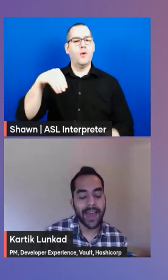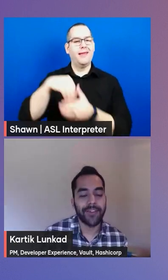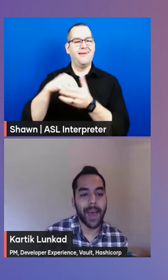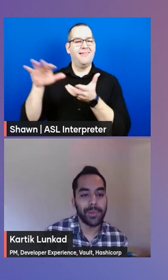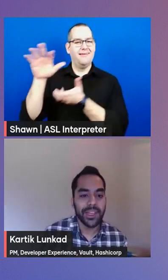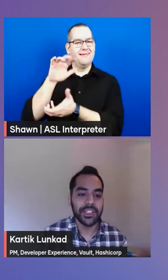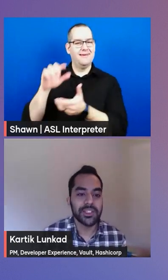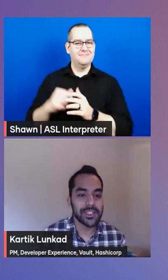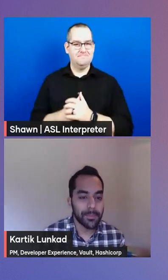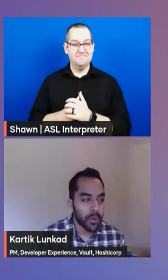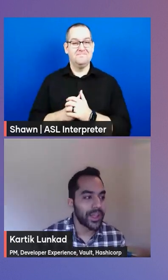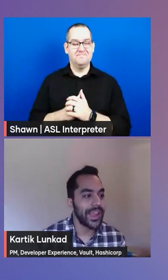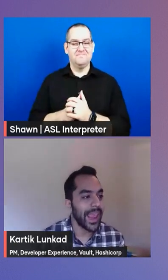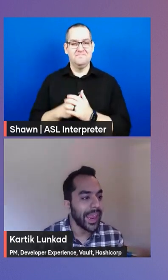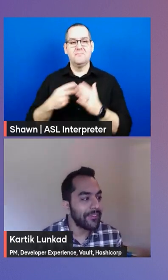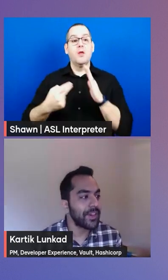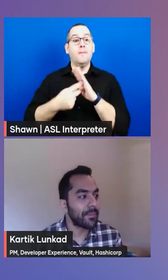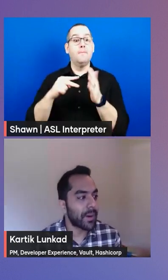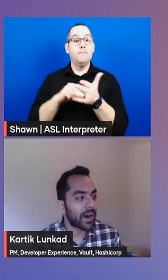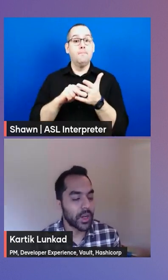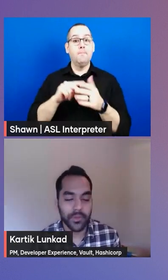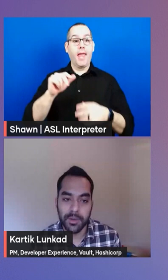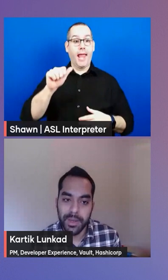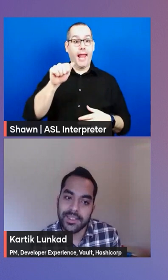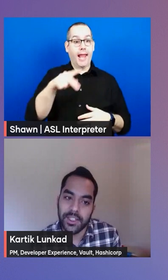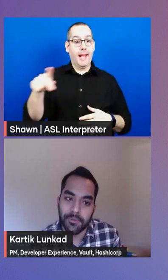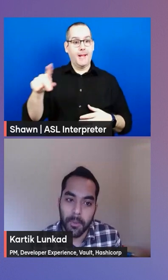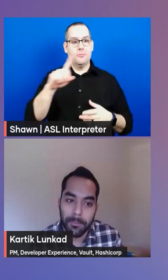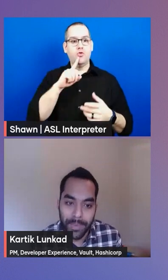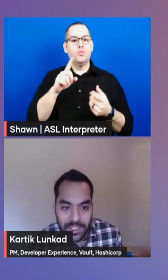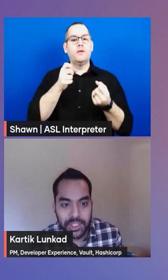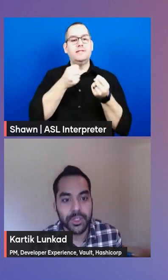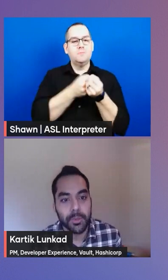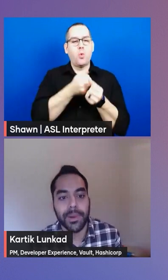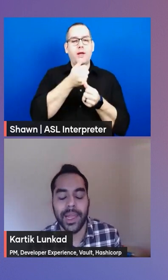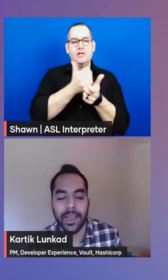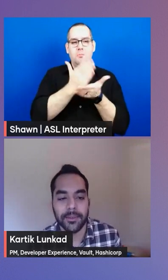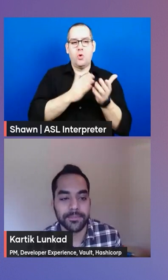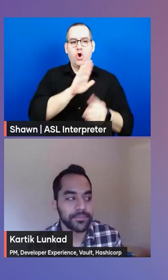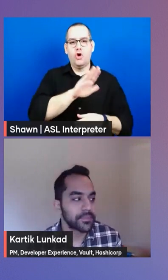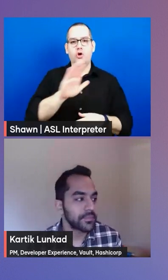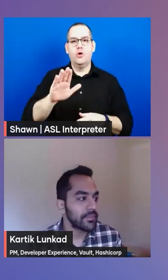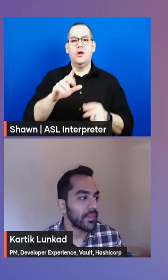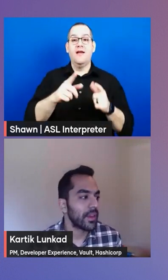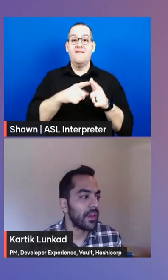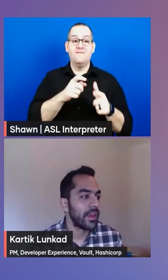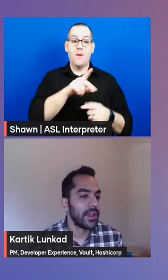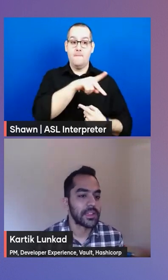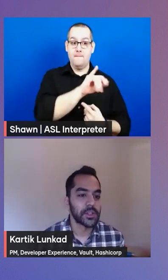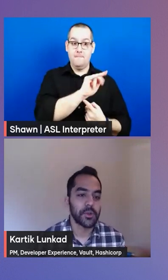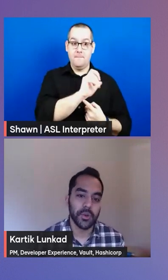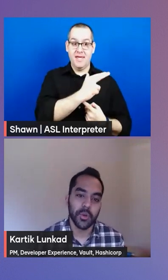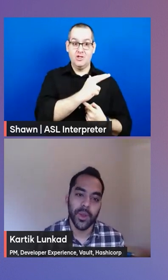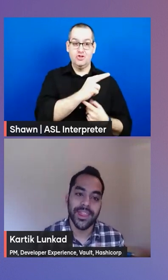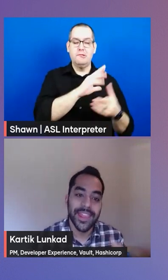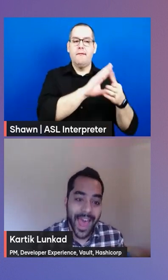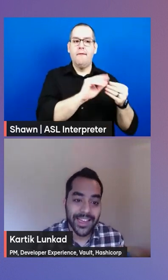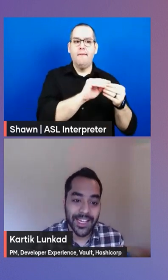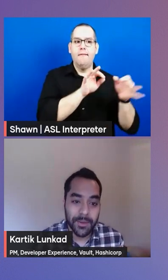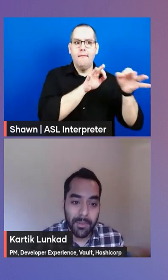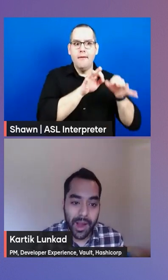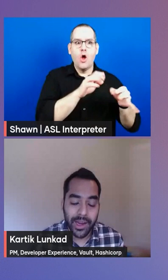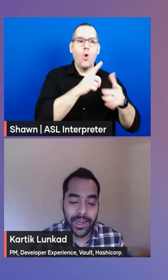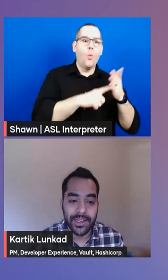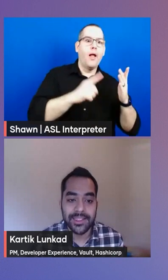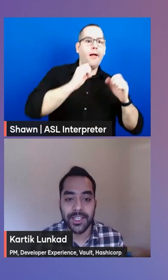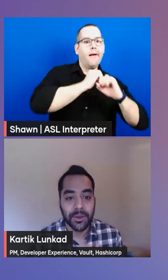really have applications supporting every part of their business from pitch to play. So, with that